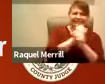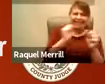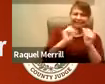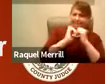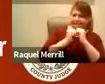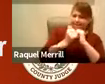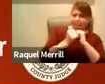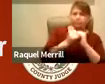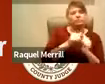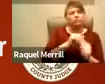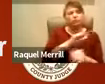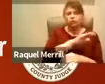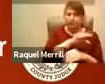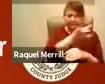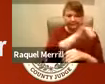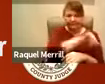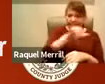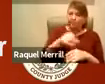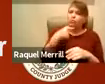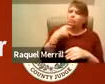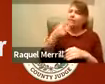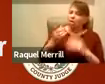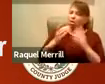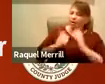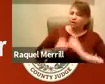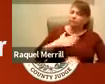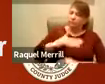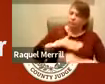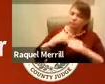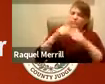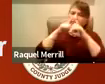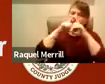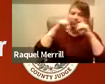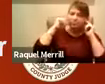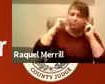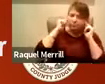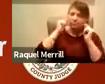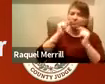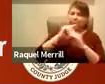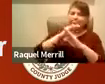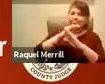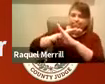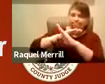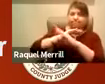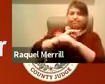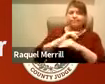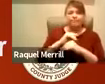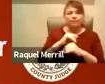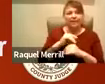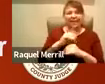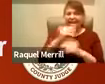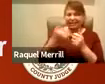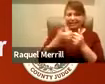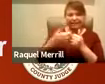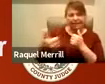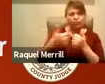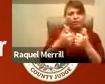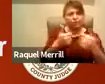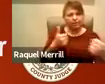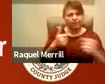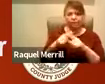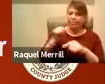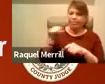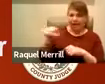Well, you likewise tell your customer to wear facial covering, and you have separation and distance from